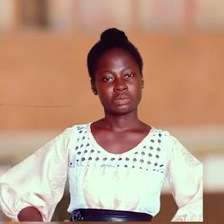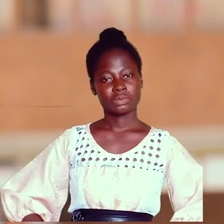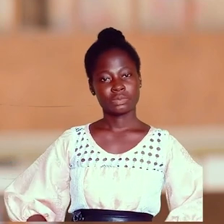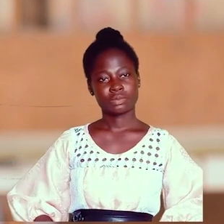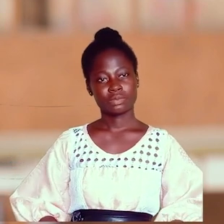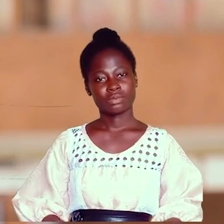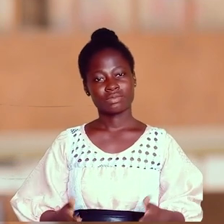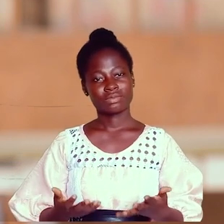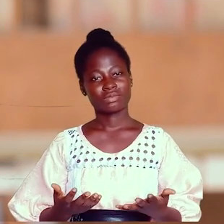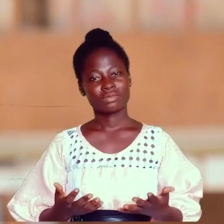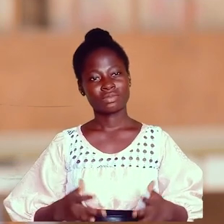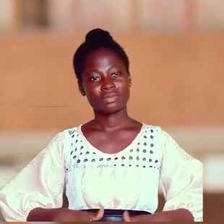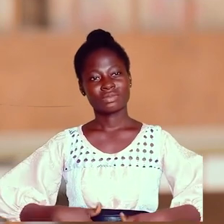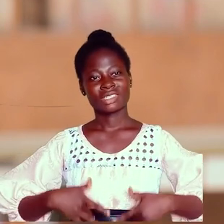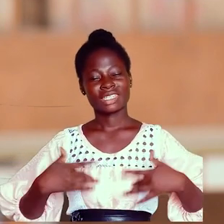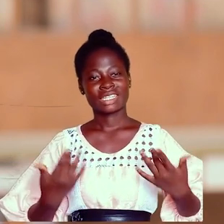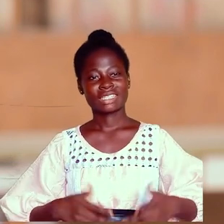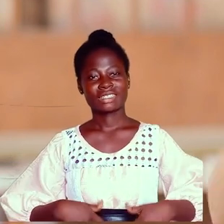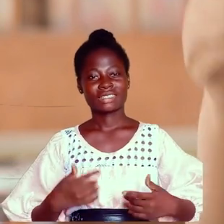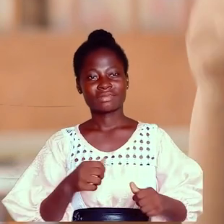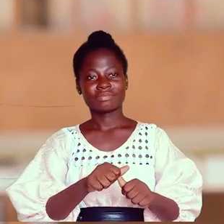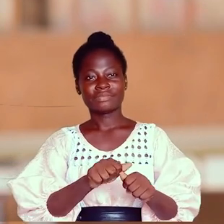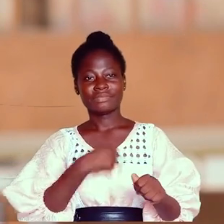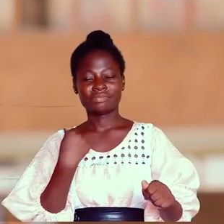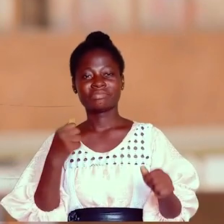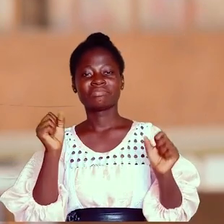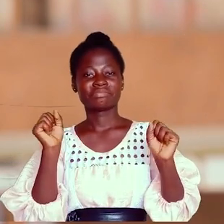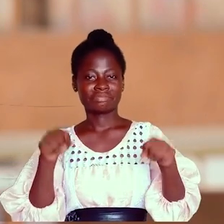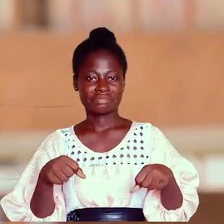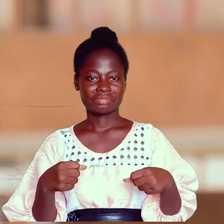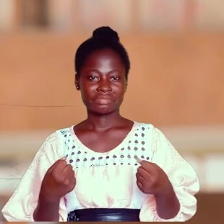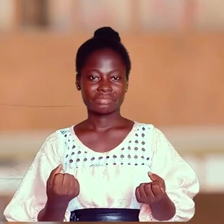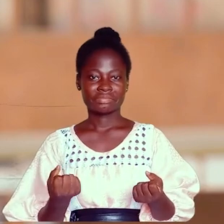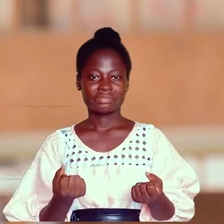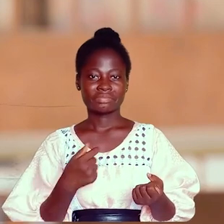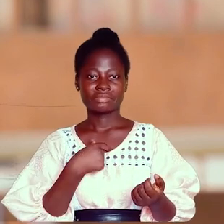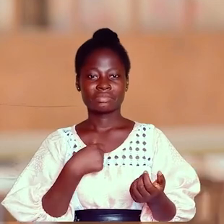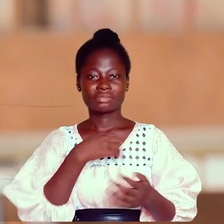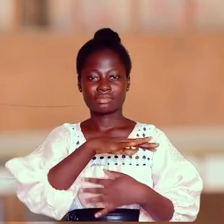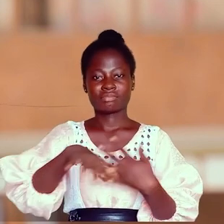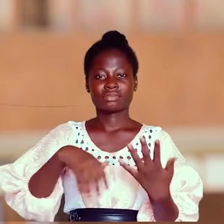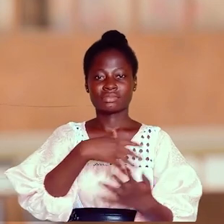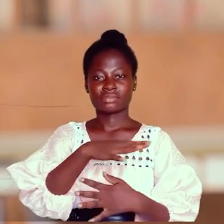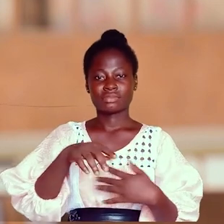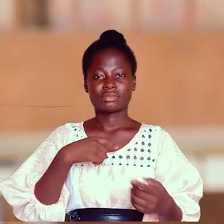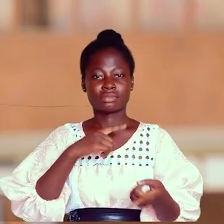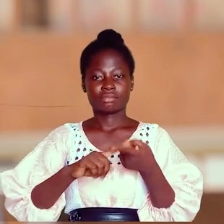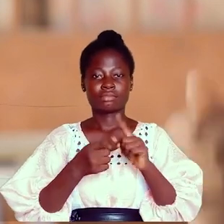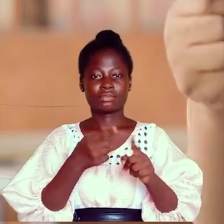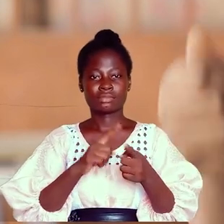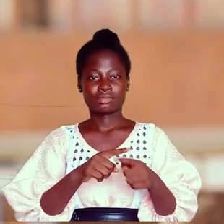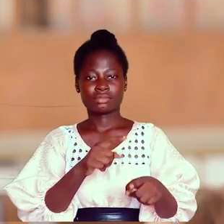that it's a wasp print, so it could easily be torn. So when we were around the compound, one